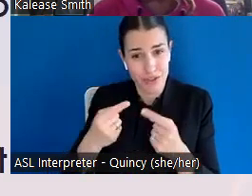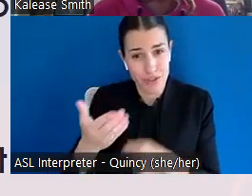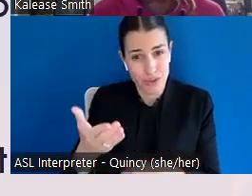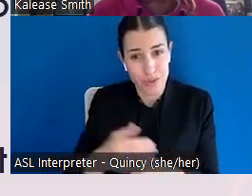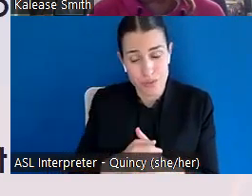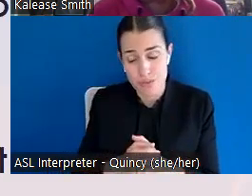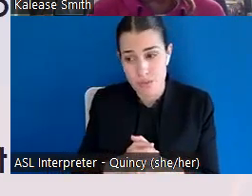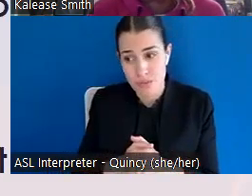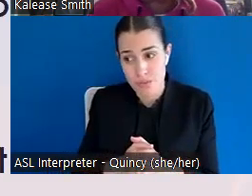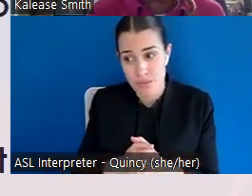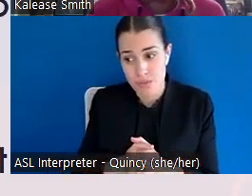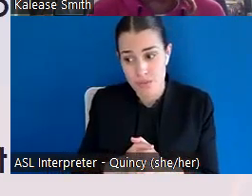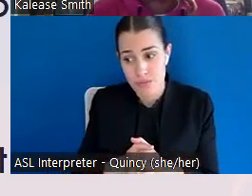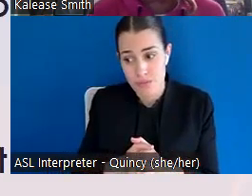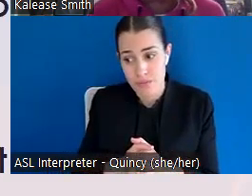And